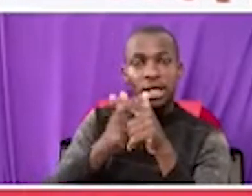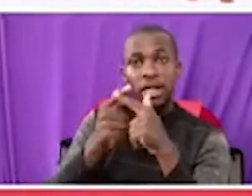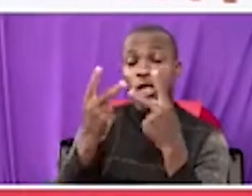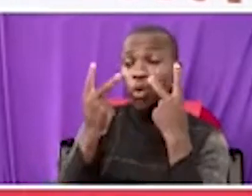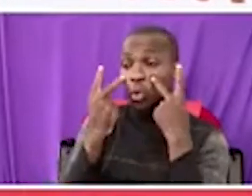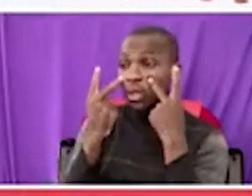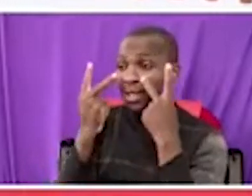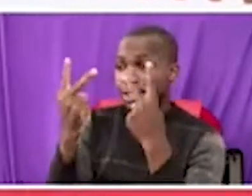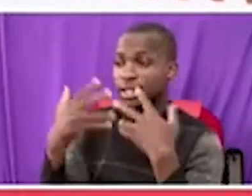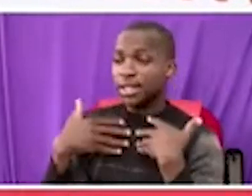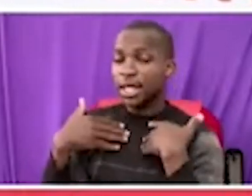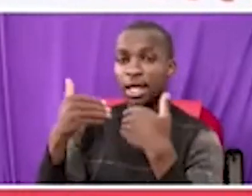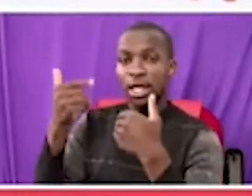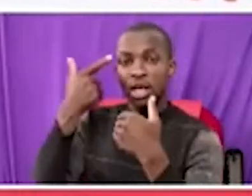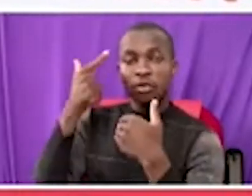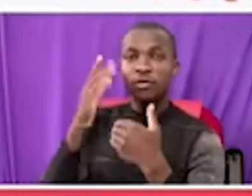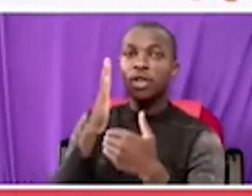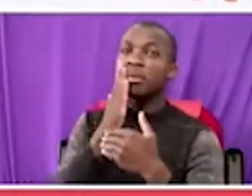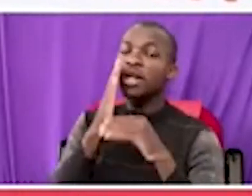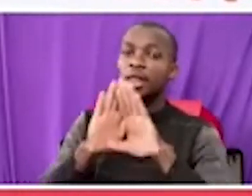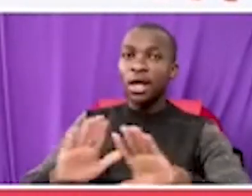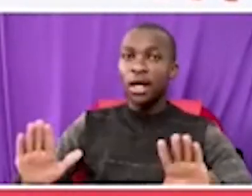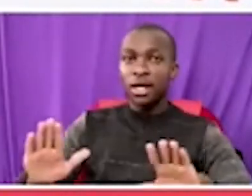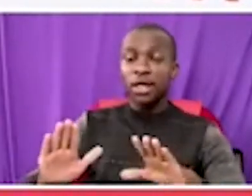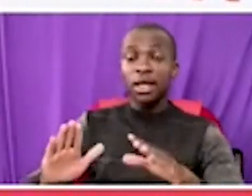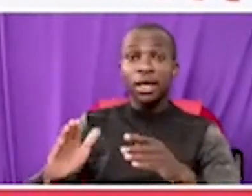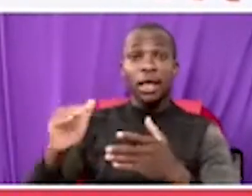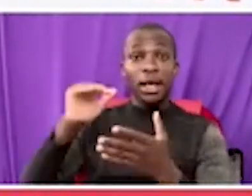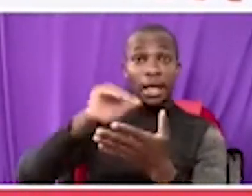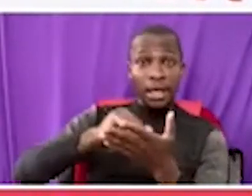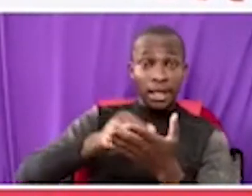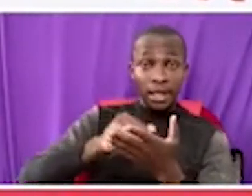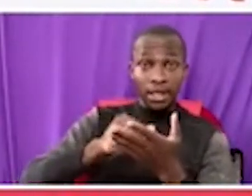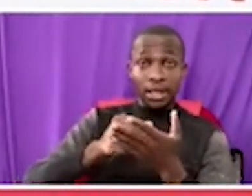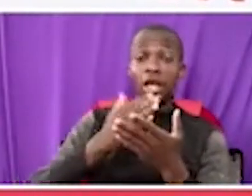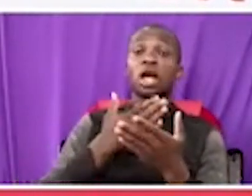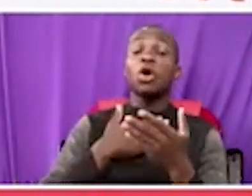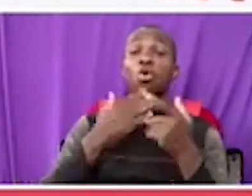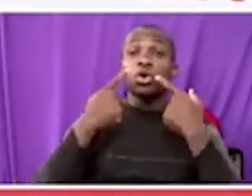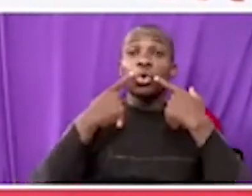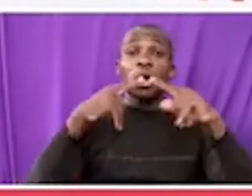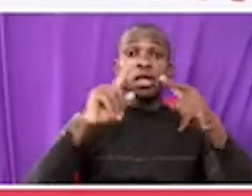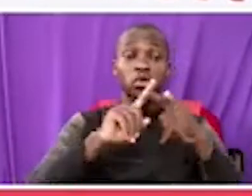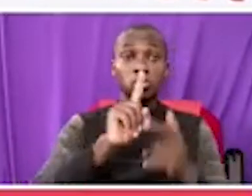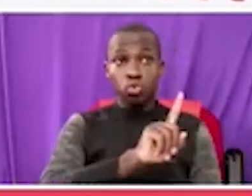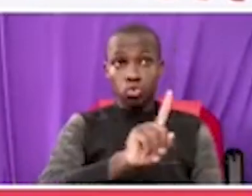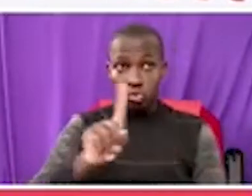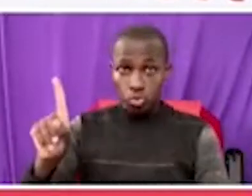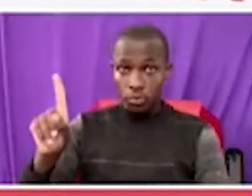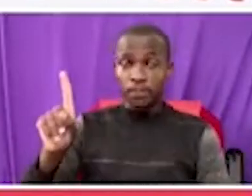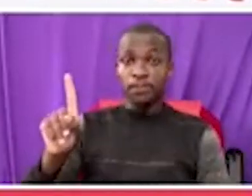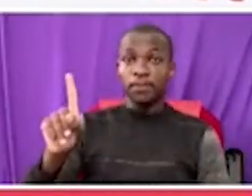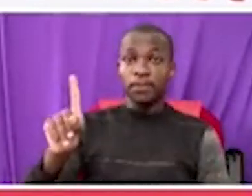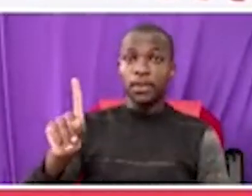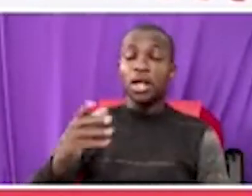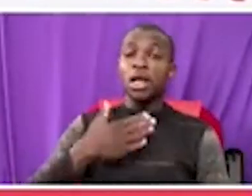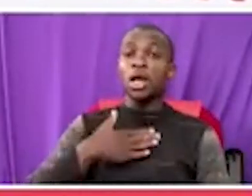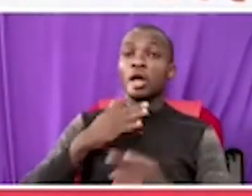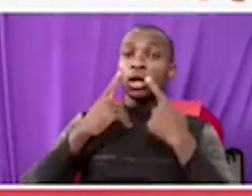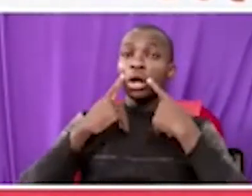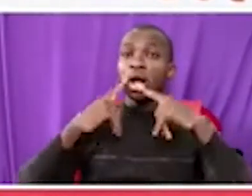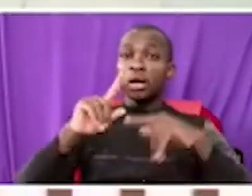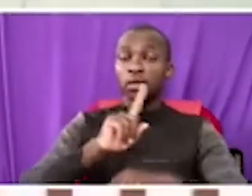healing of the motherland. And by the way, let me say this. It was not in my notes at all. But let me say